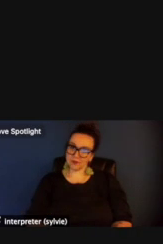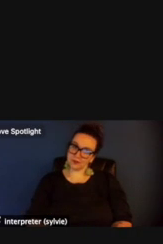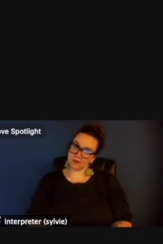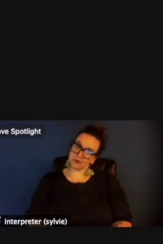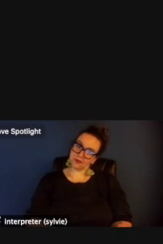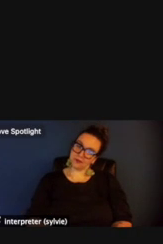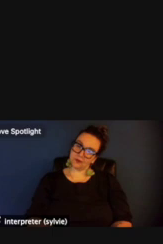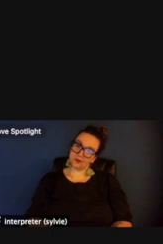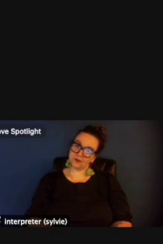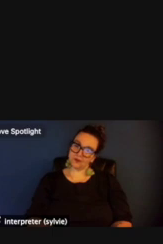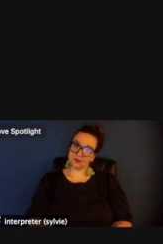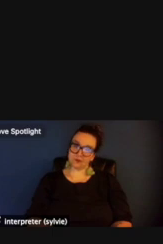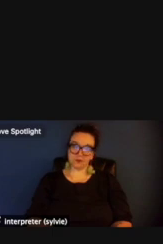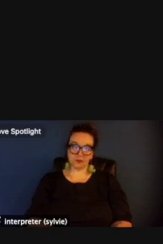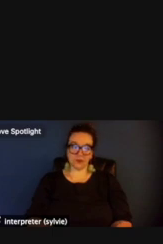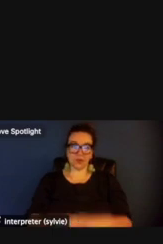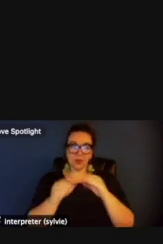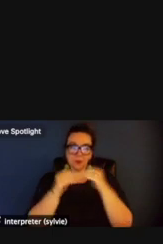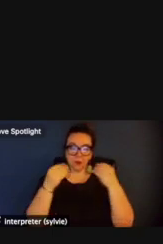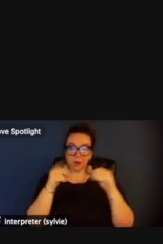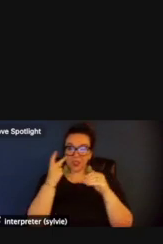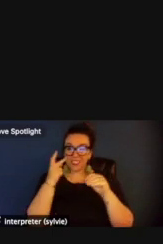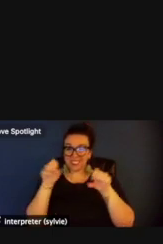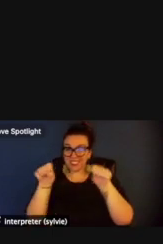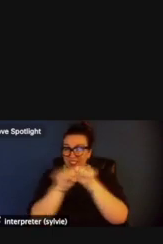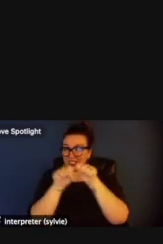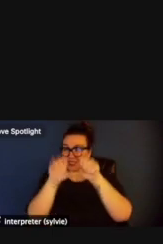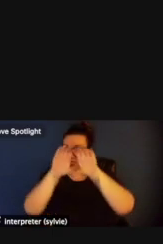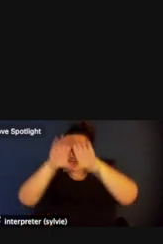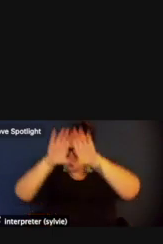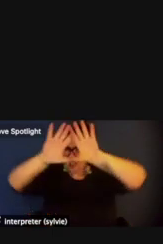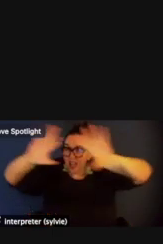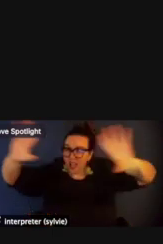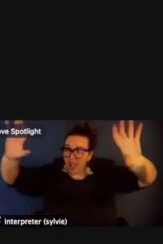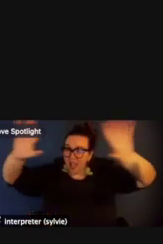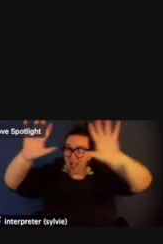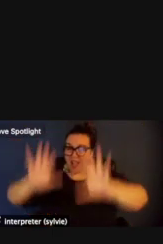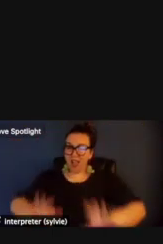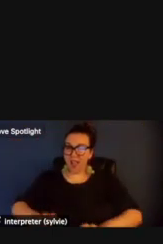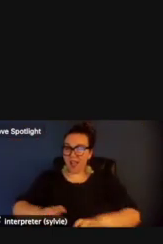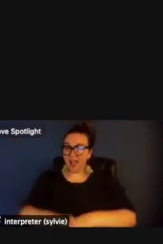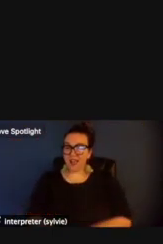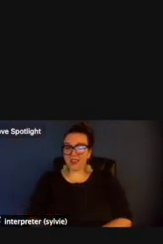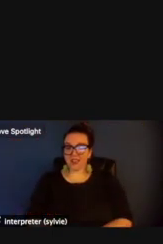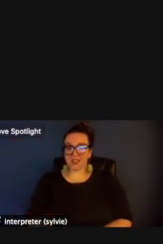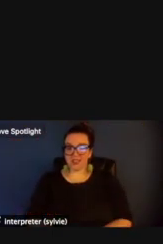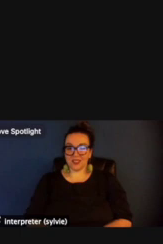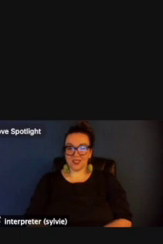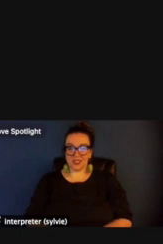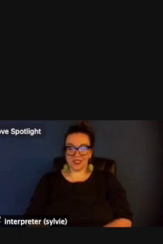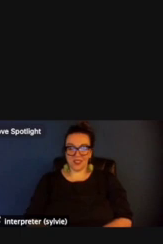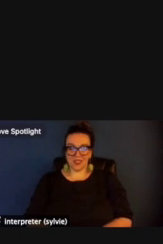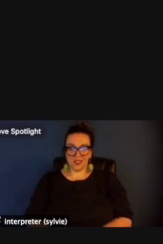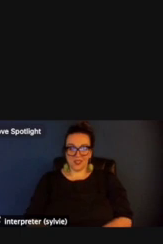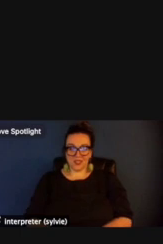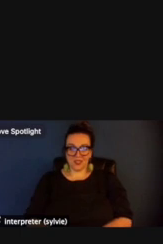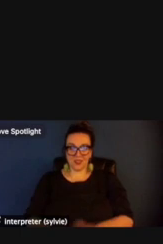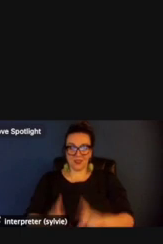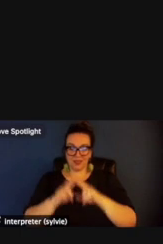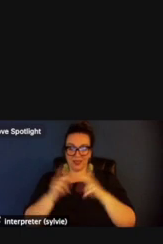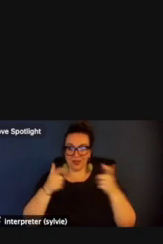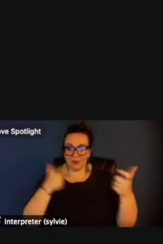Vegetables. All right, again, more markets. See all the shoes? Can you see all the sandals on the right? This is in a very large indoor